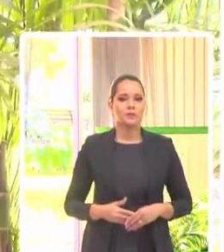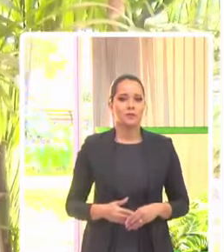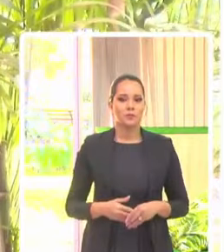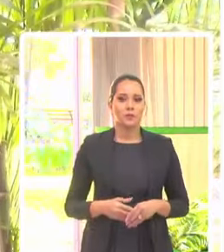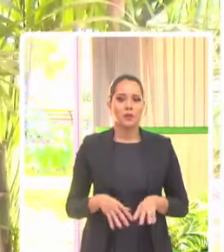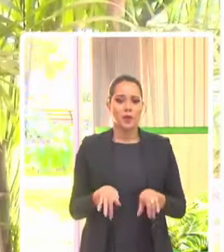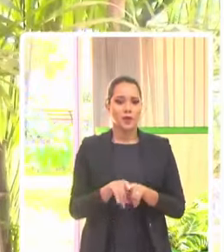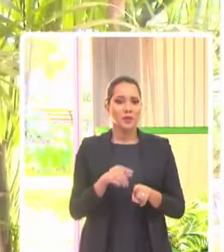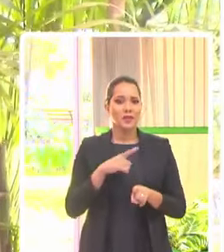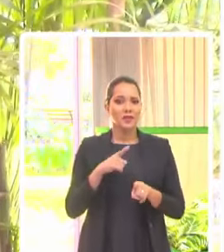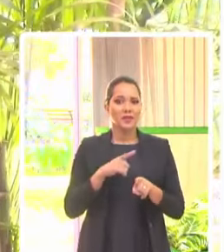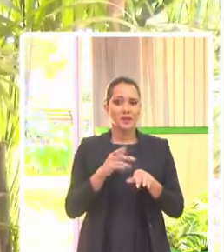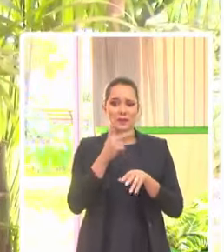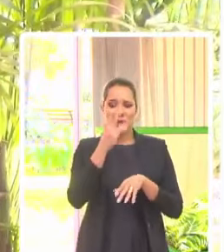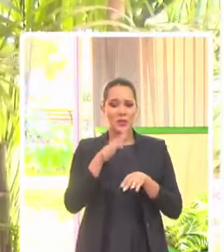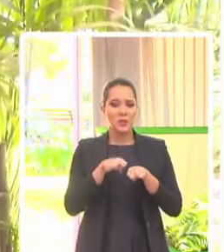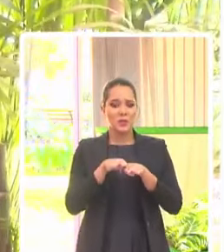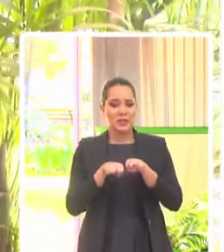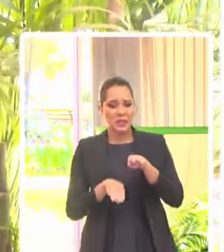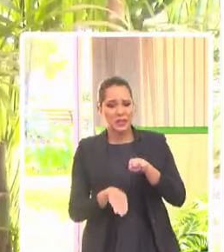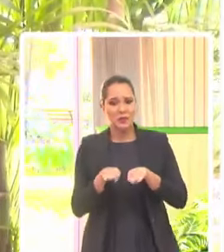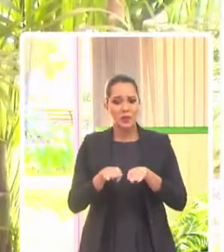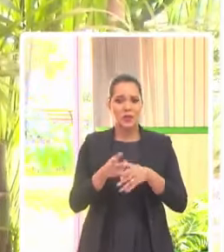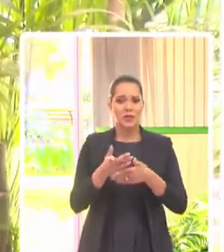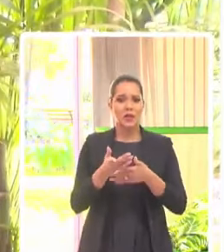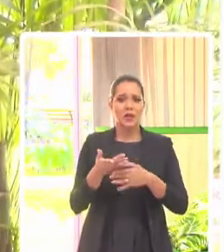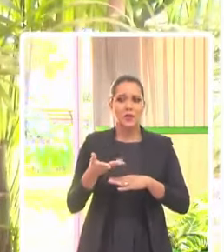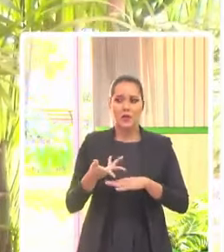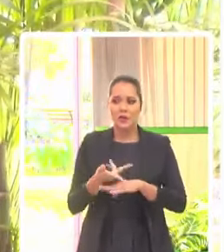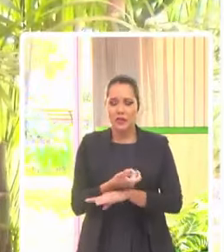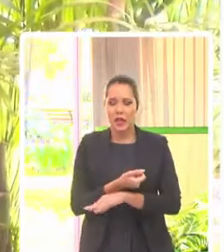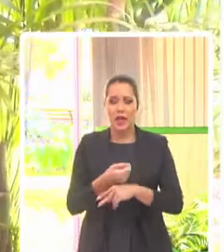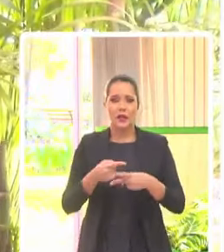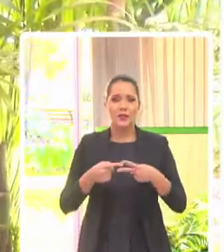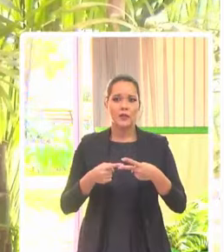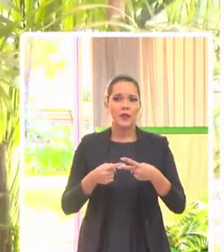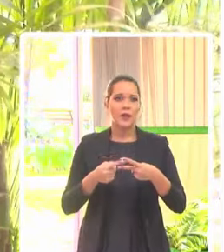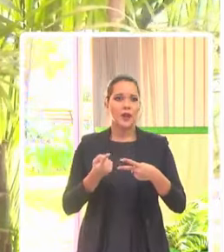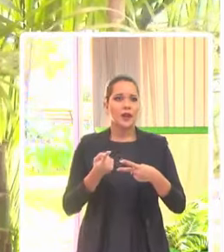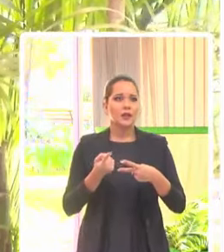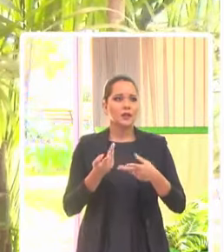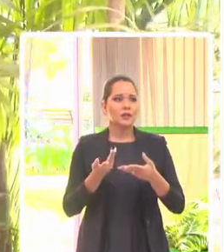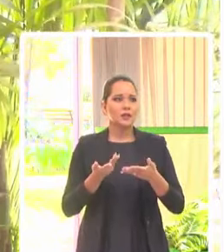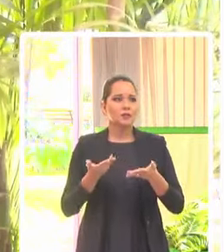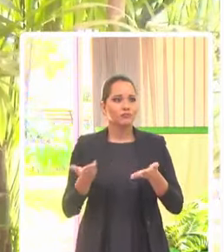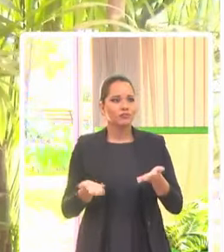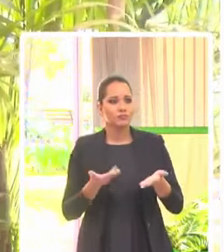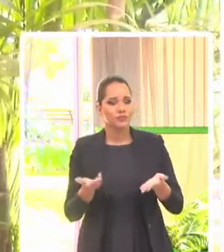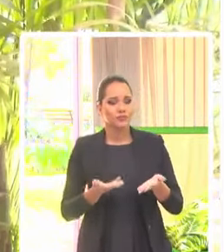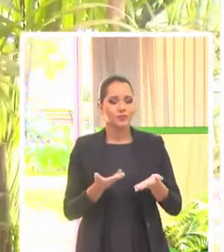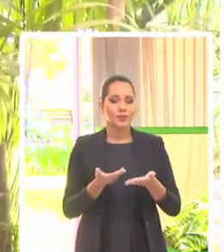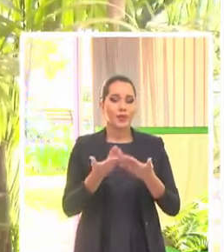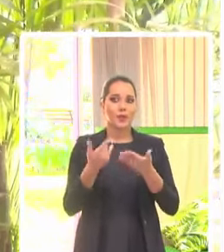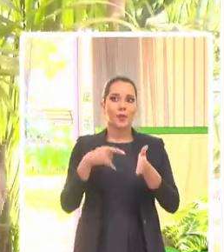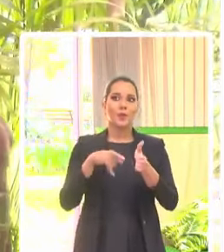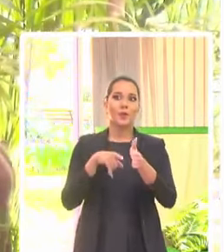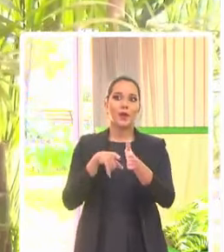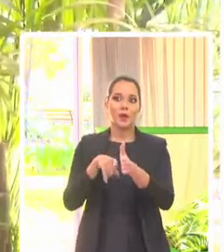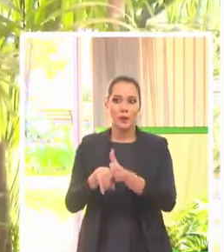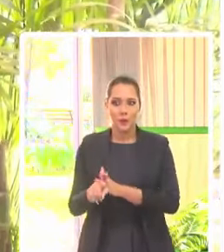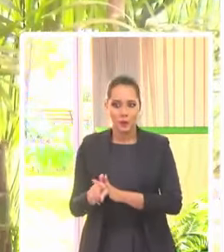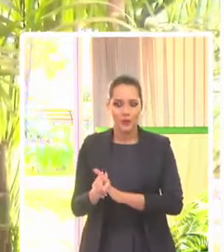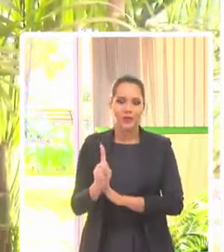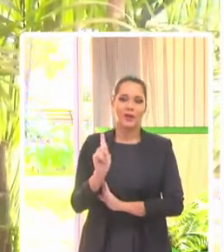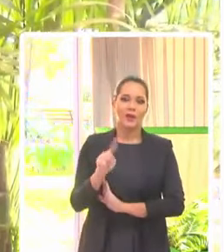the rhythm, the speed on how. So how, my question finally is,